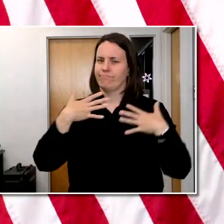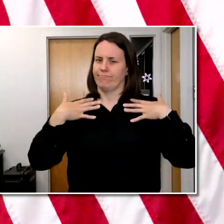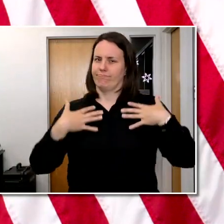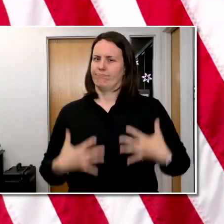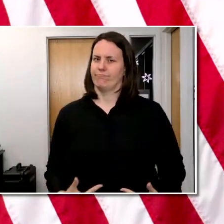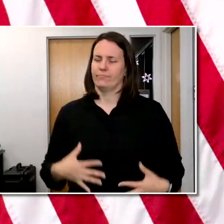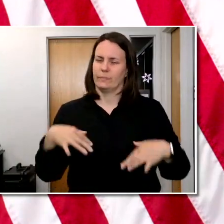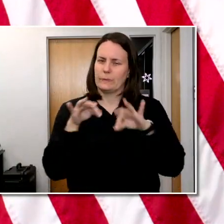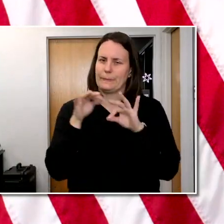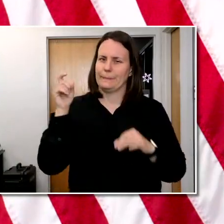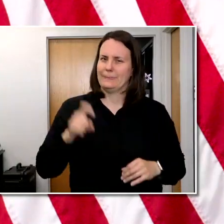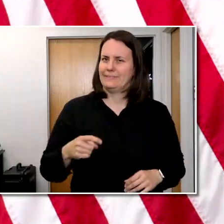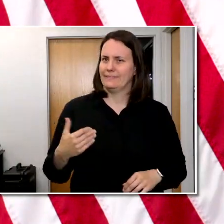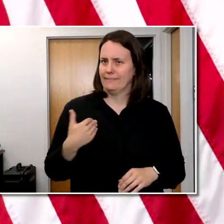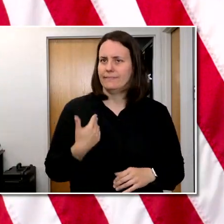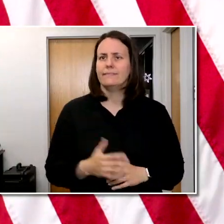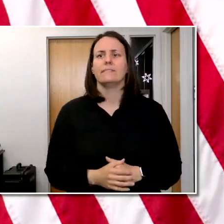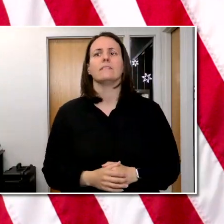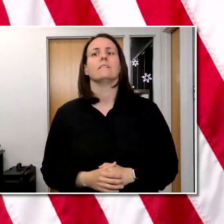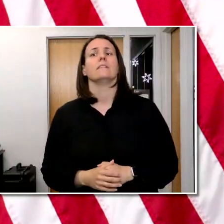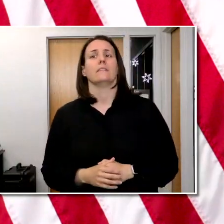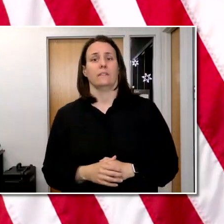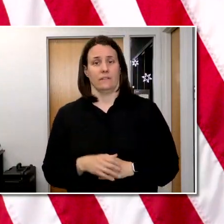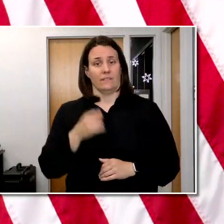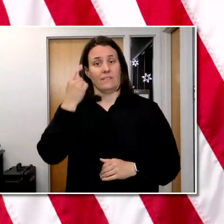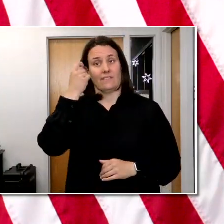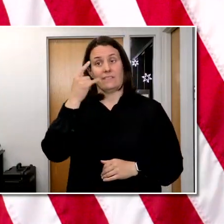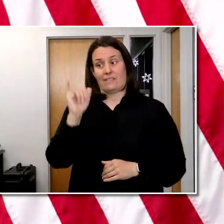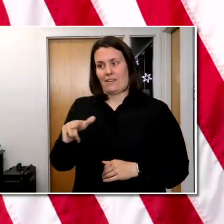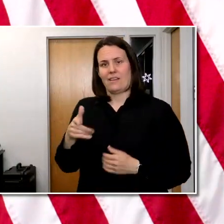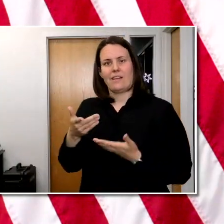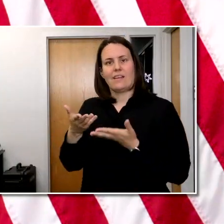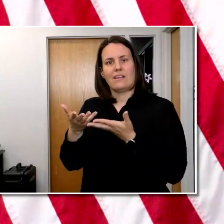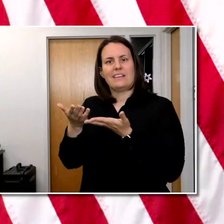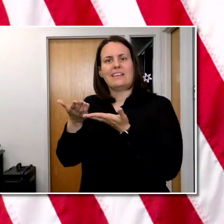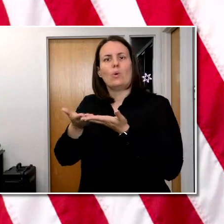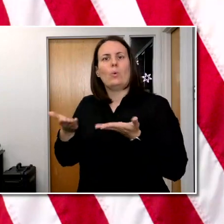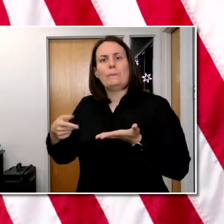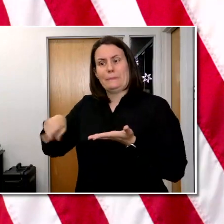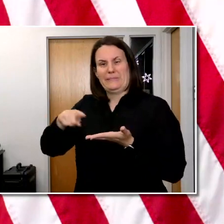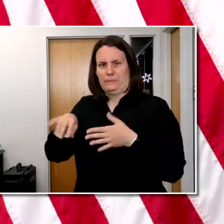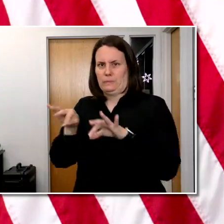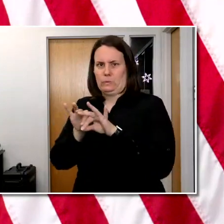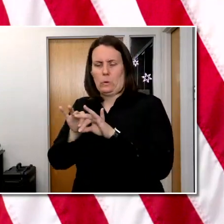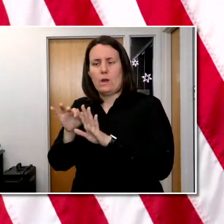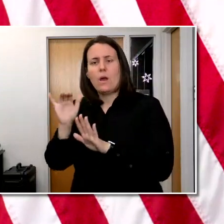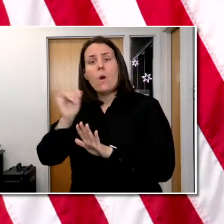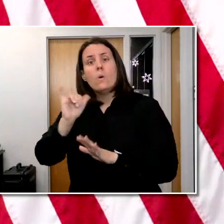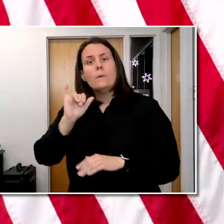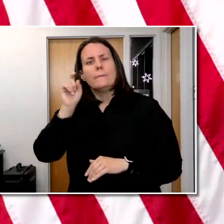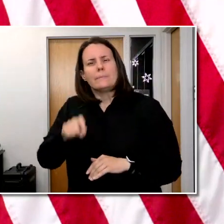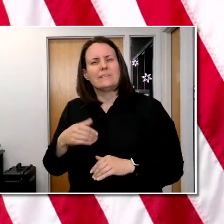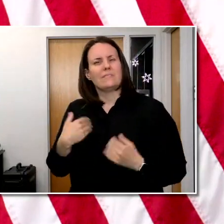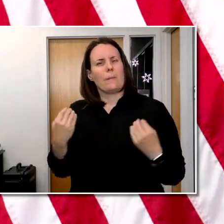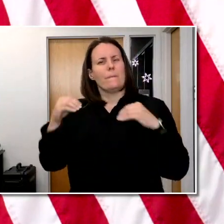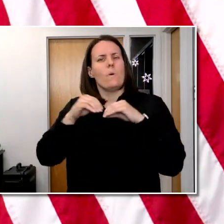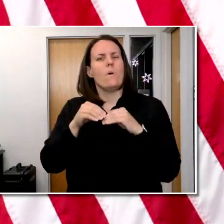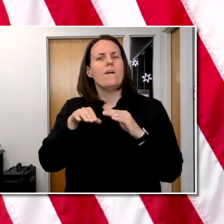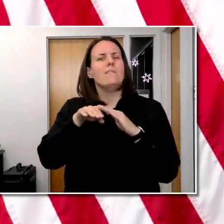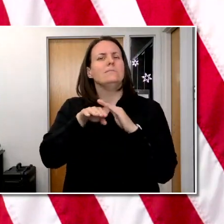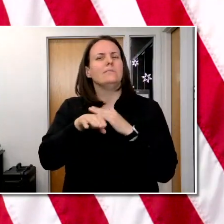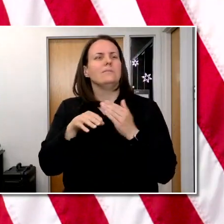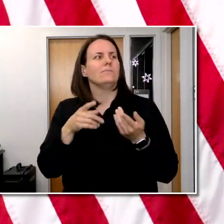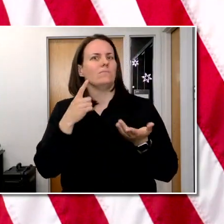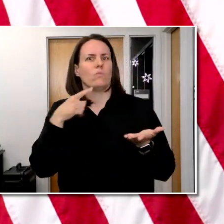about access, we tend to talk about access to testing. But if that testing turns out to be positive, that means people